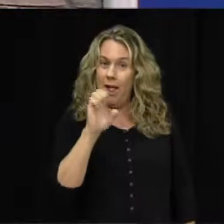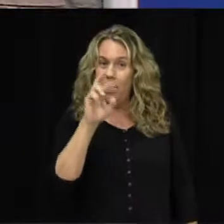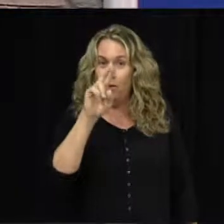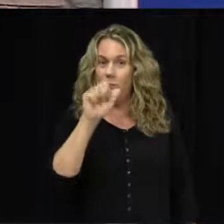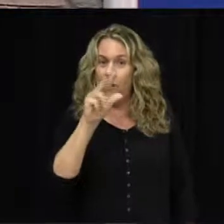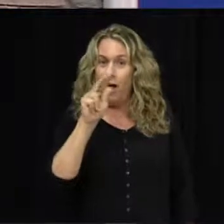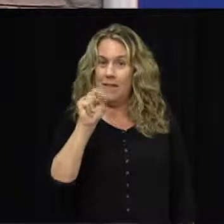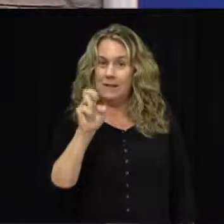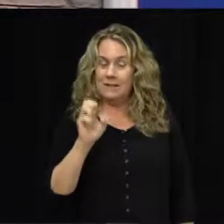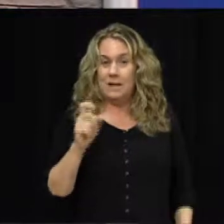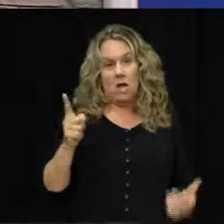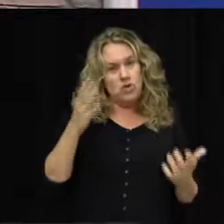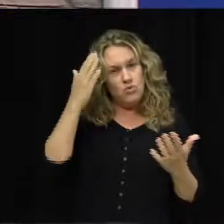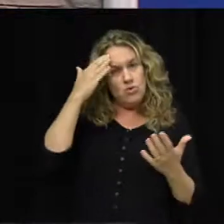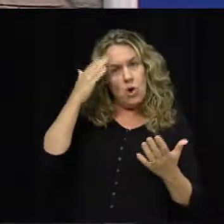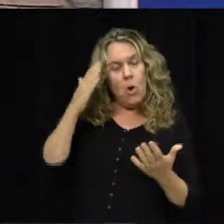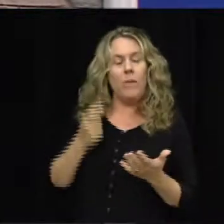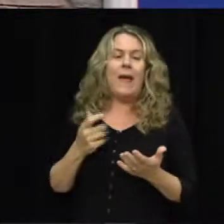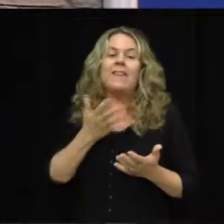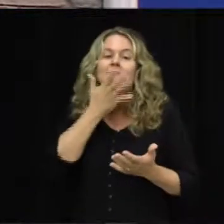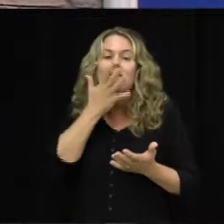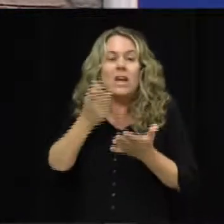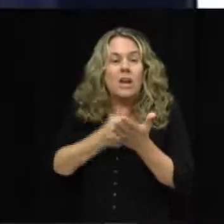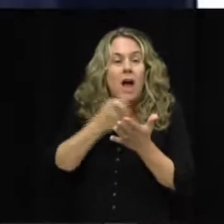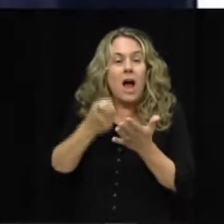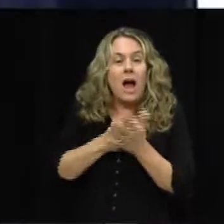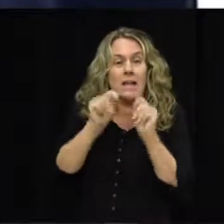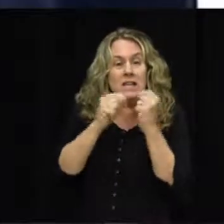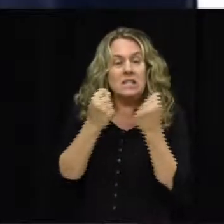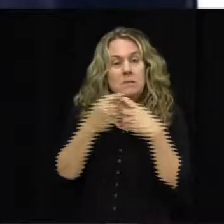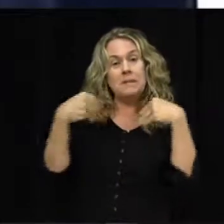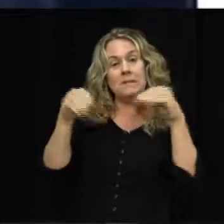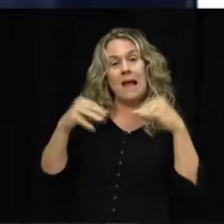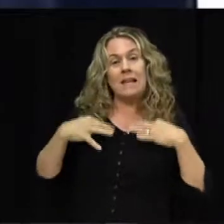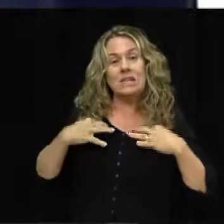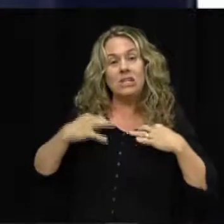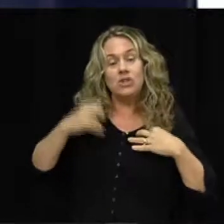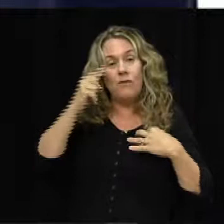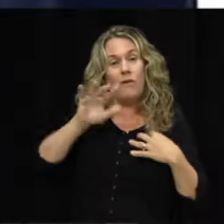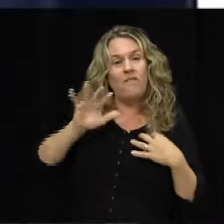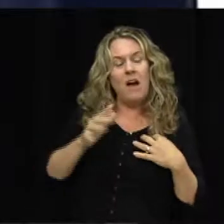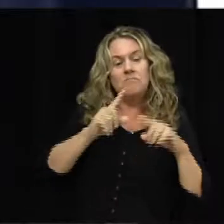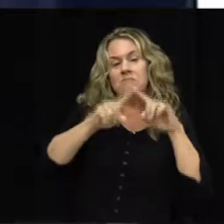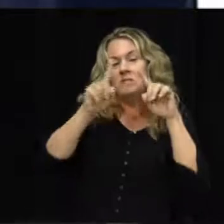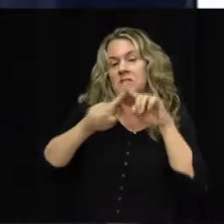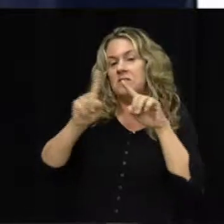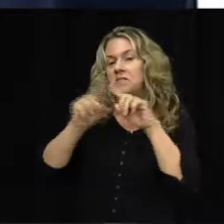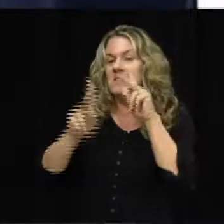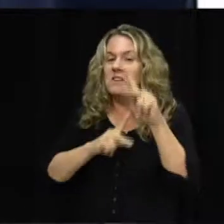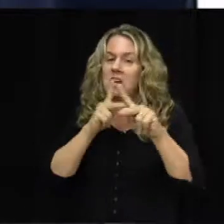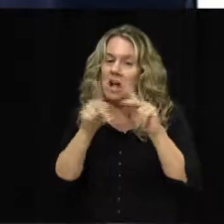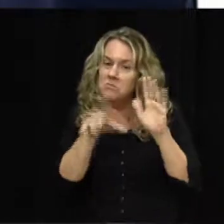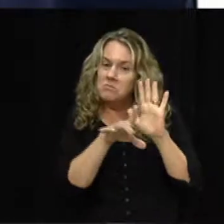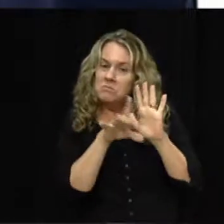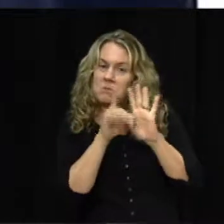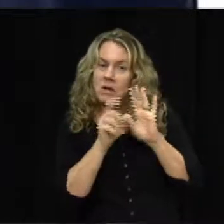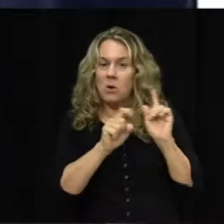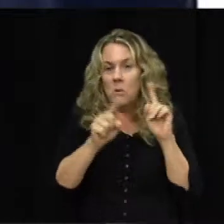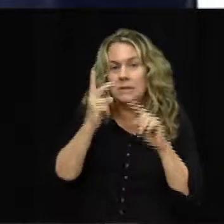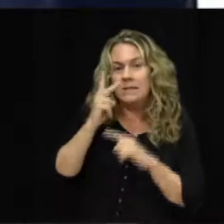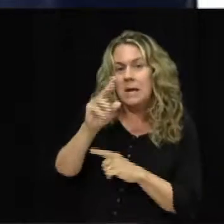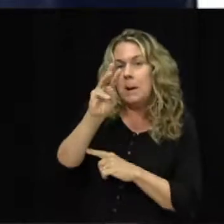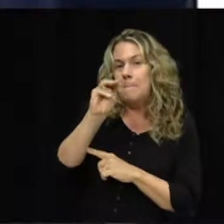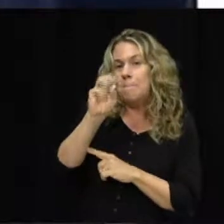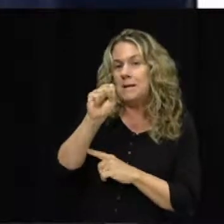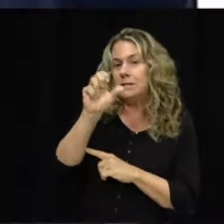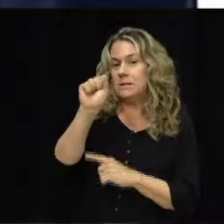News. The field hockey team is selling t-shirts for $5. There are many different styles to choose from, so come